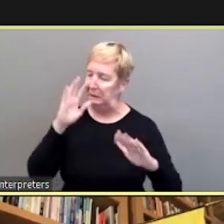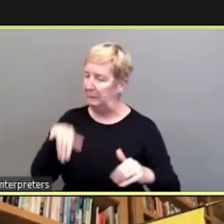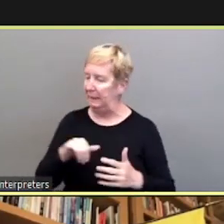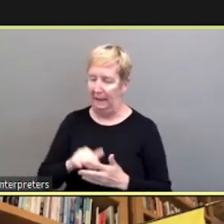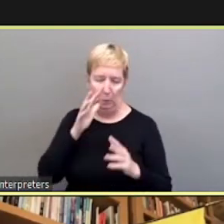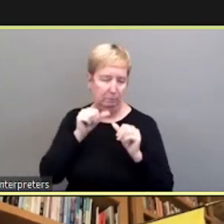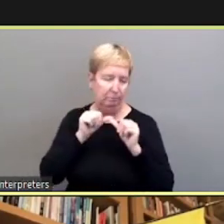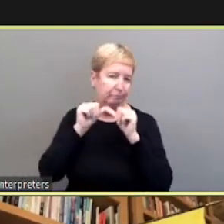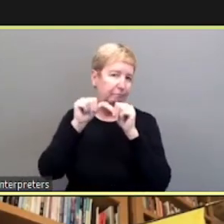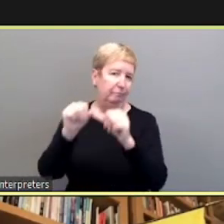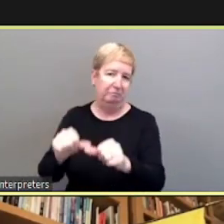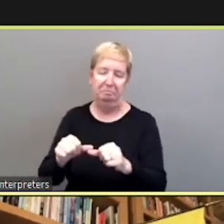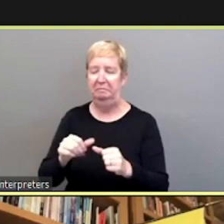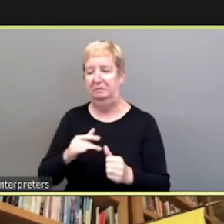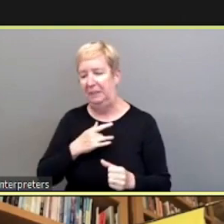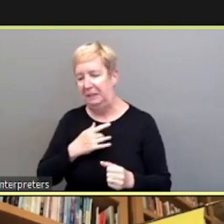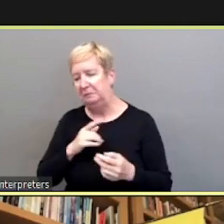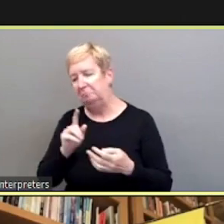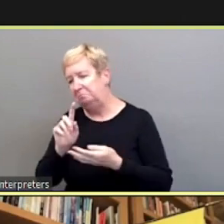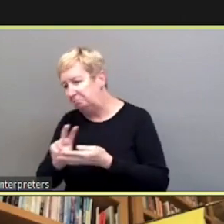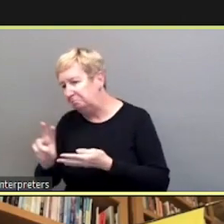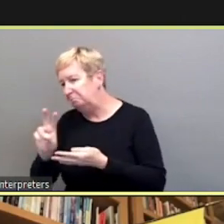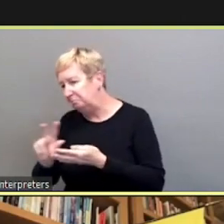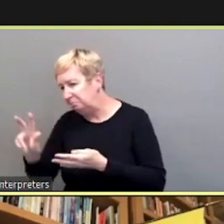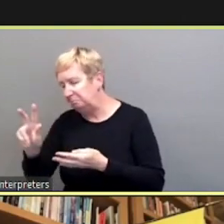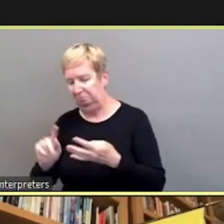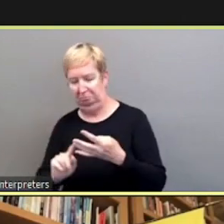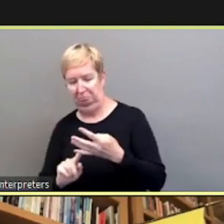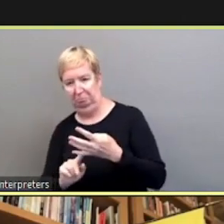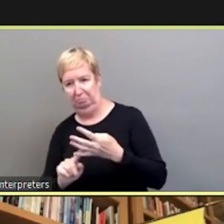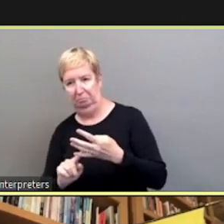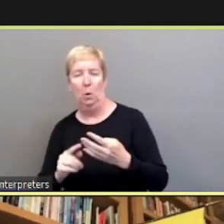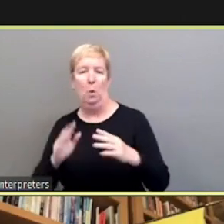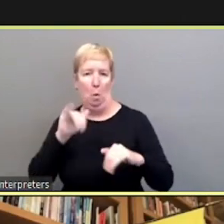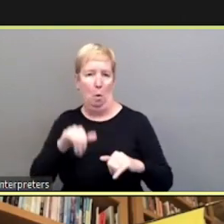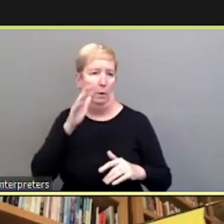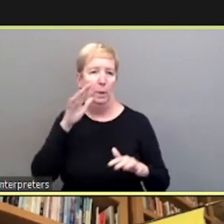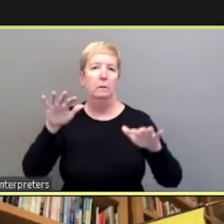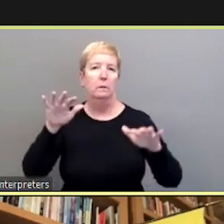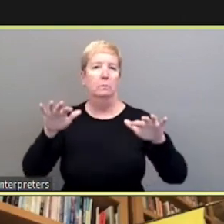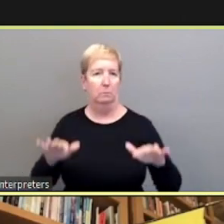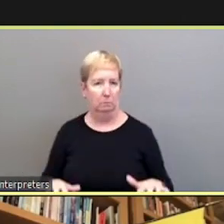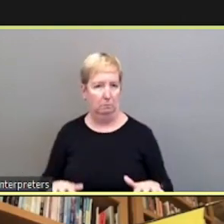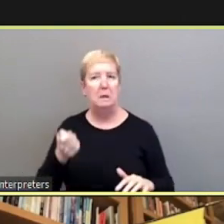as I mentioned, for another couple weeks at least. Next slide.